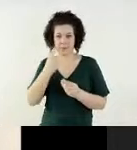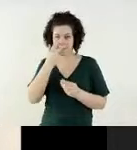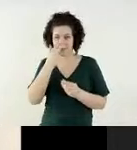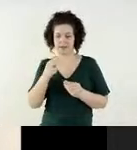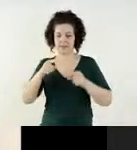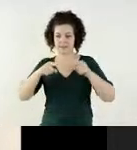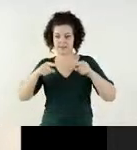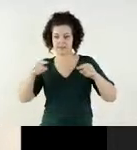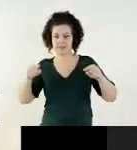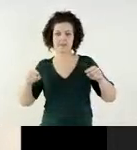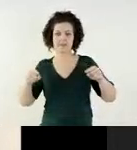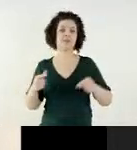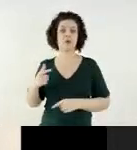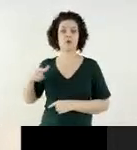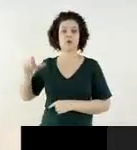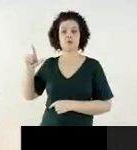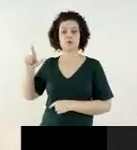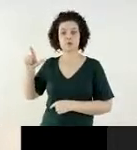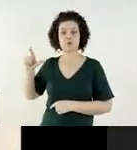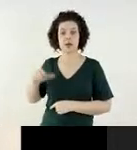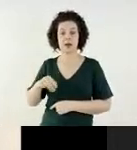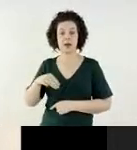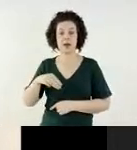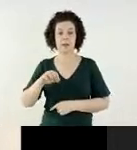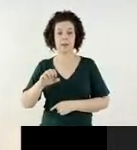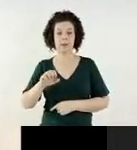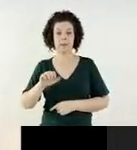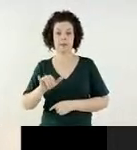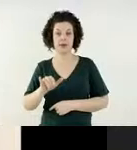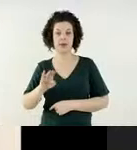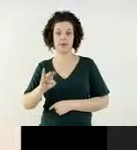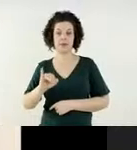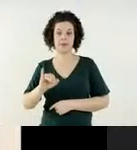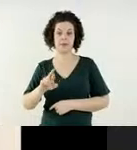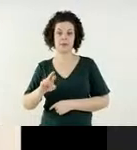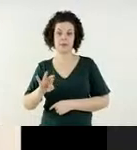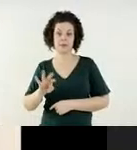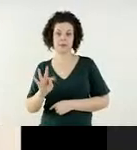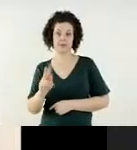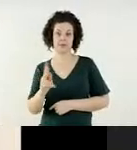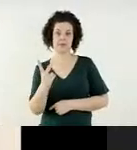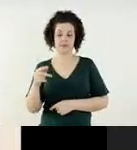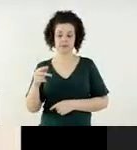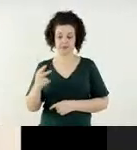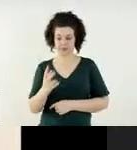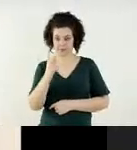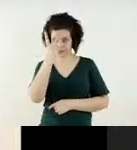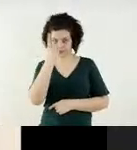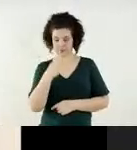feeling photograph of a woman looking at herself in a small handheld mirror after giving birth.